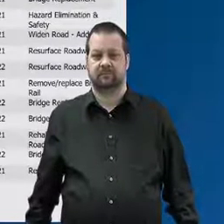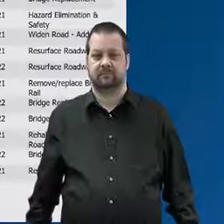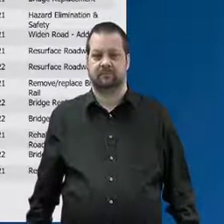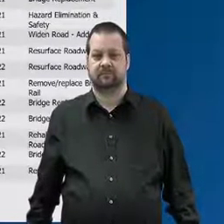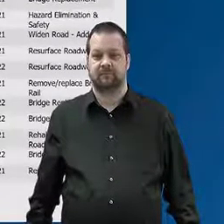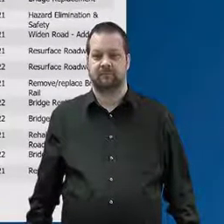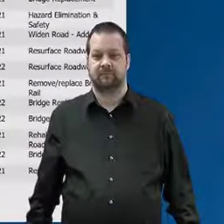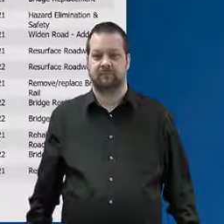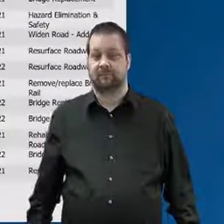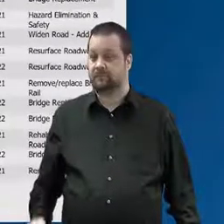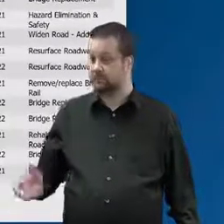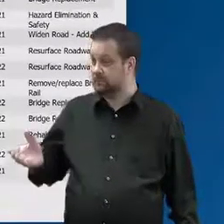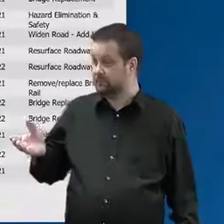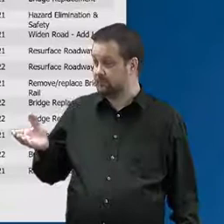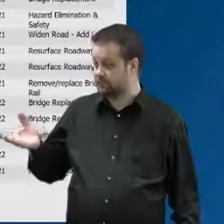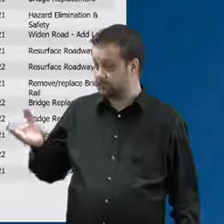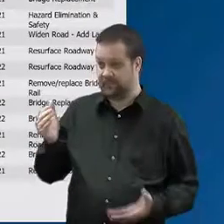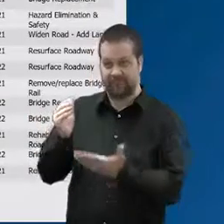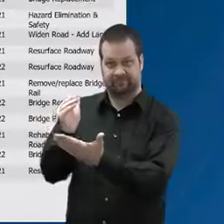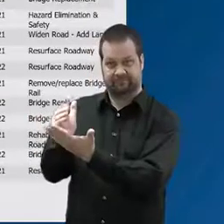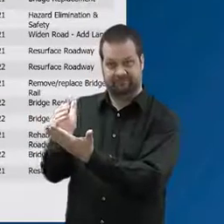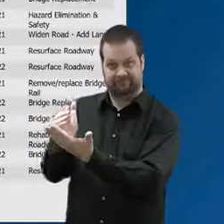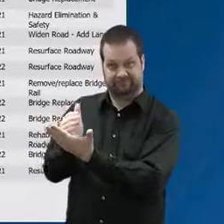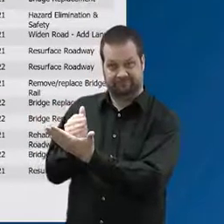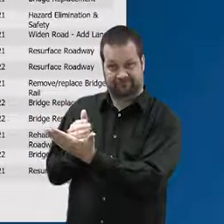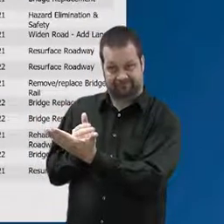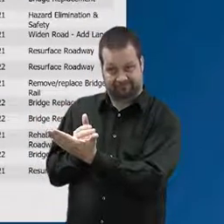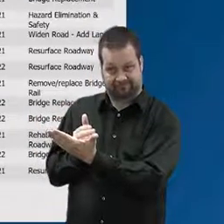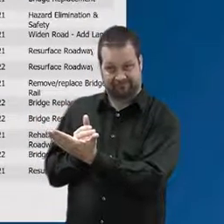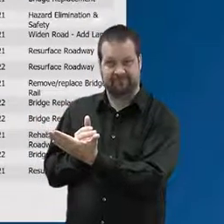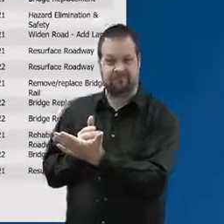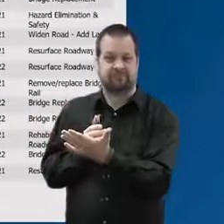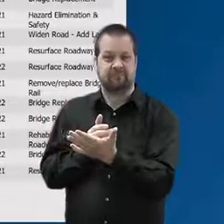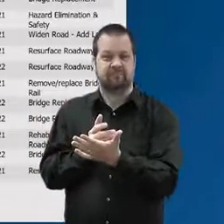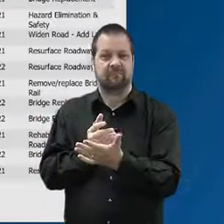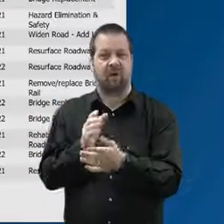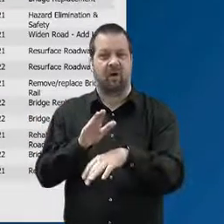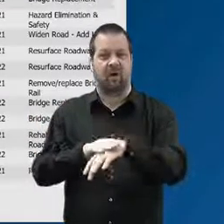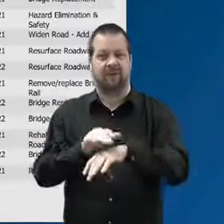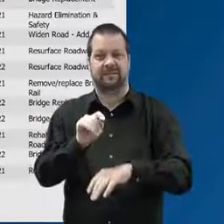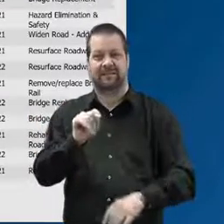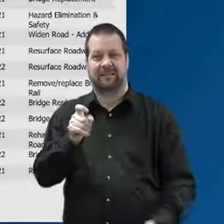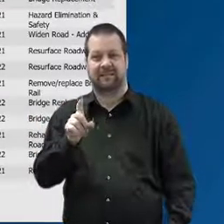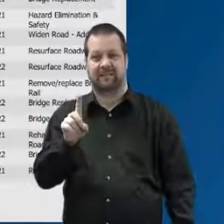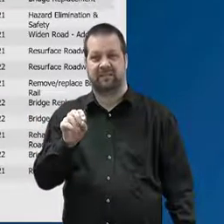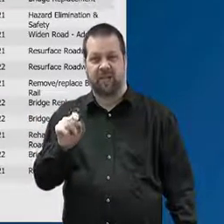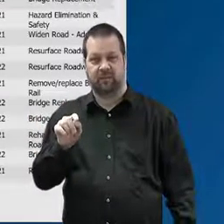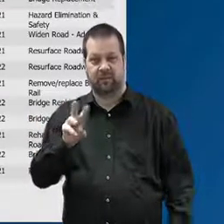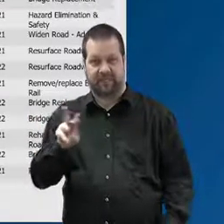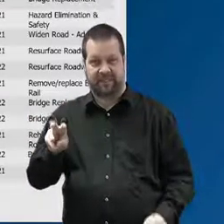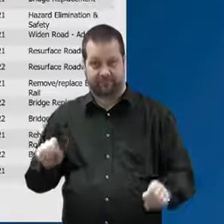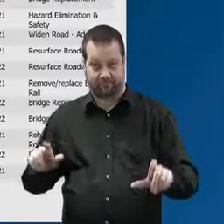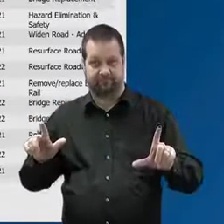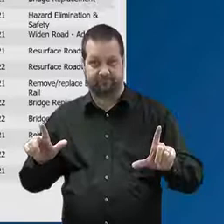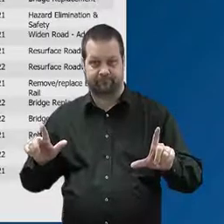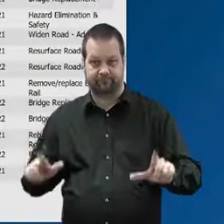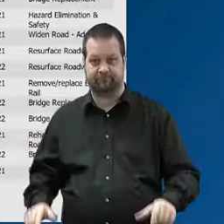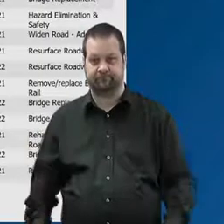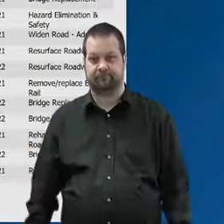This table lists those projects from Medina County, and they also can be found on the TxDOT website.